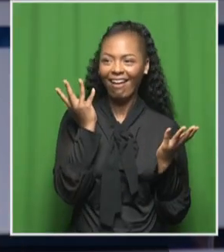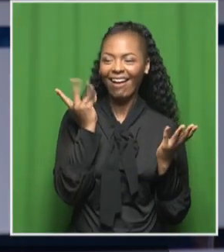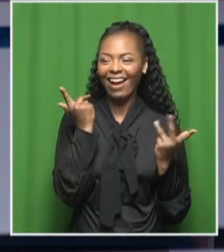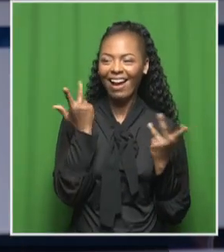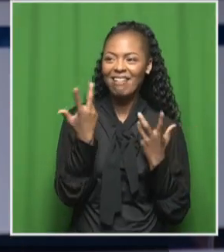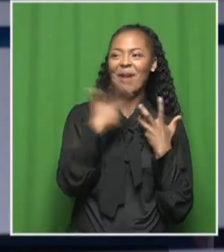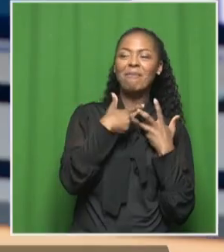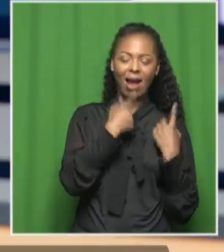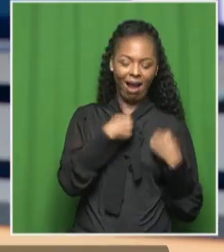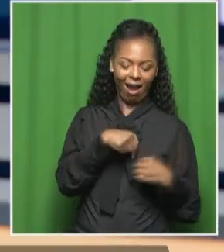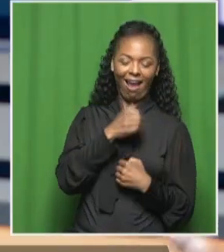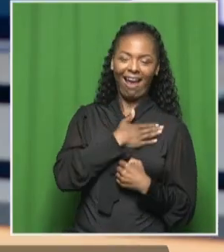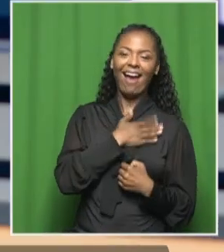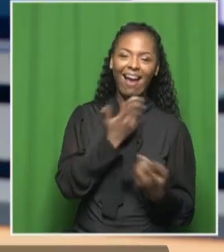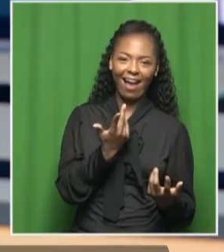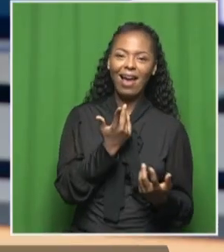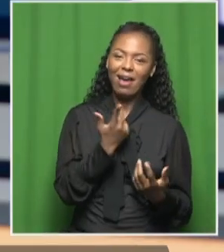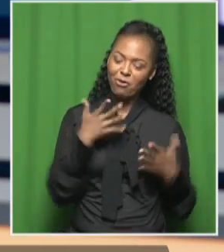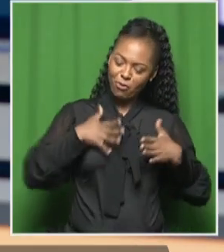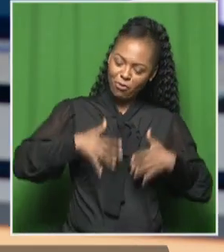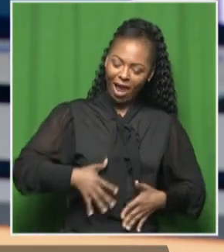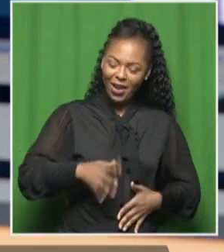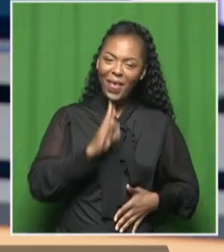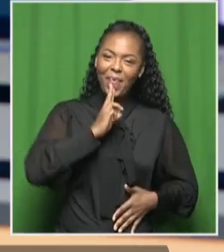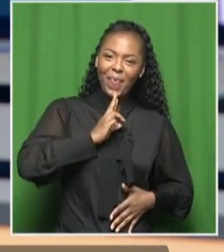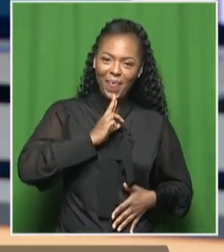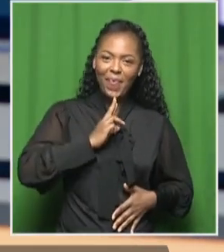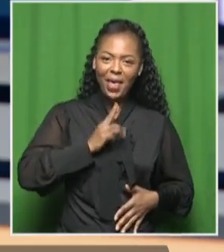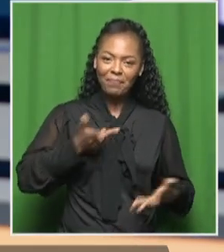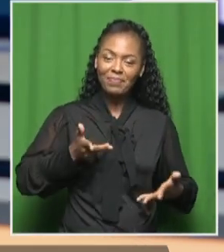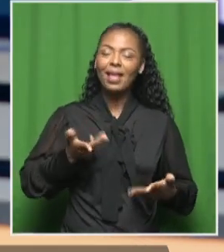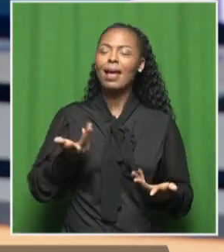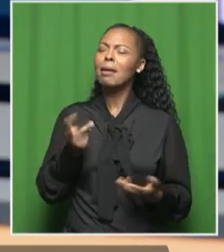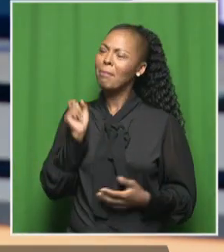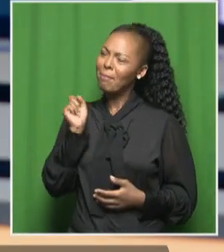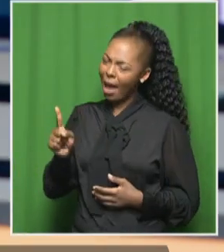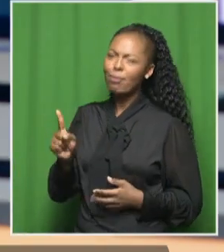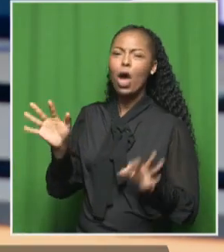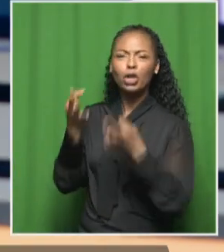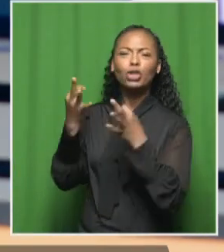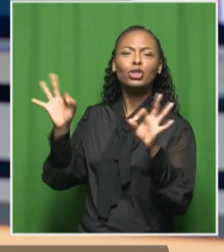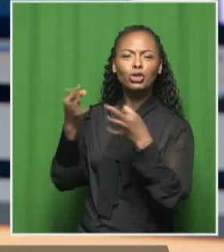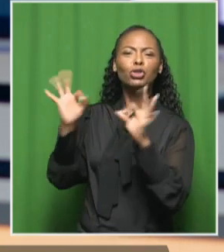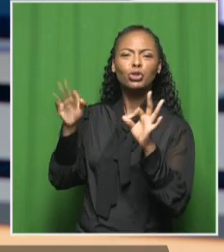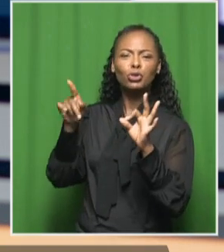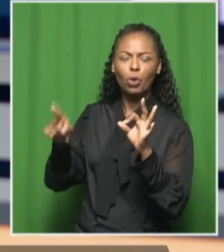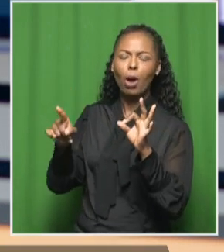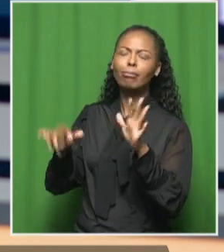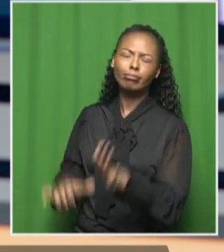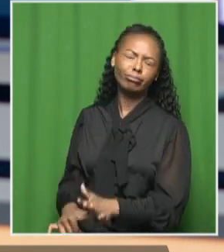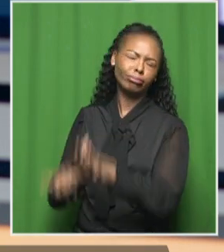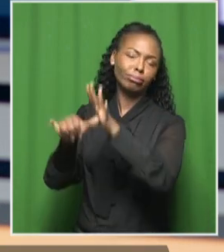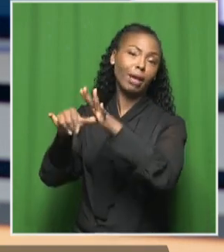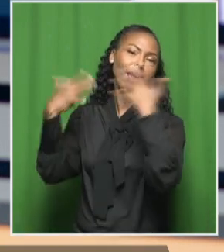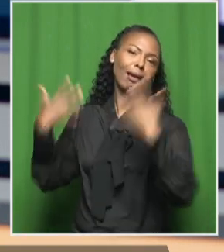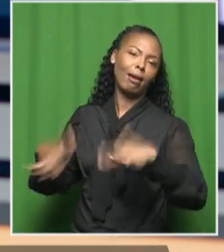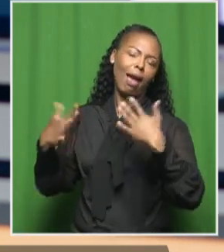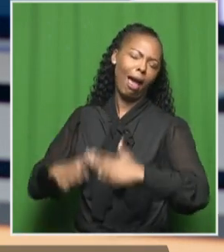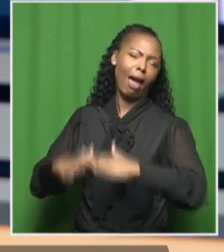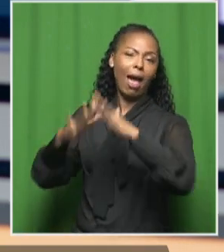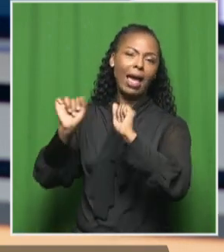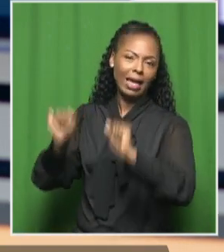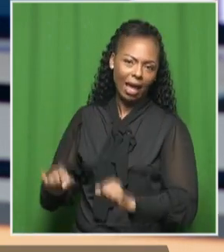Indeed. Put on your red dress. But you know that song, as iconic as it is, and trust and